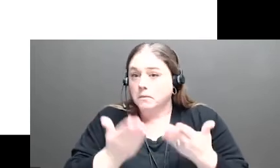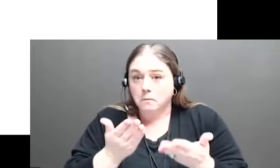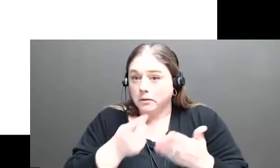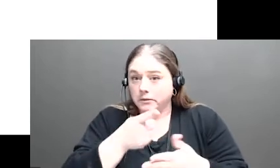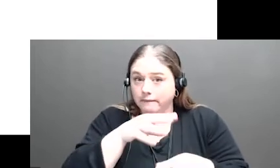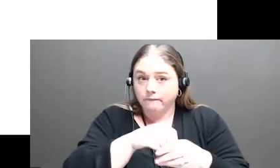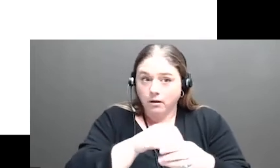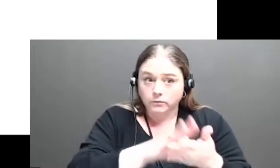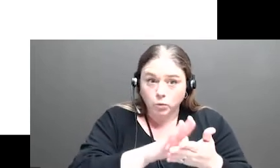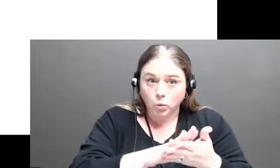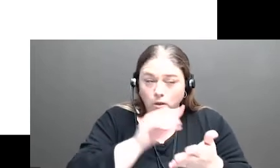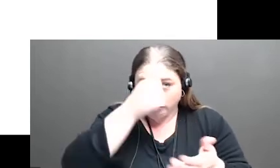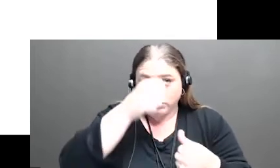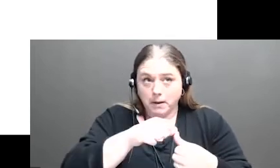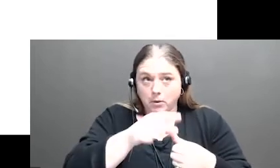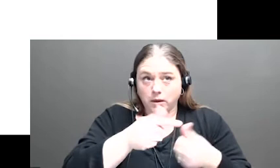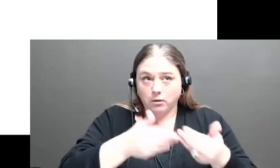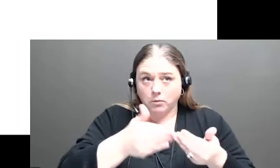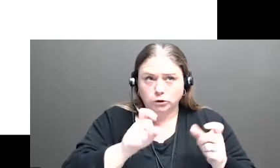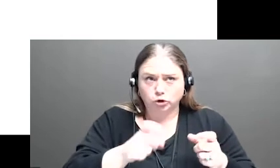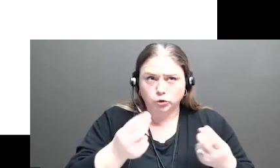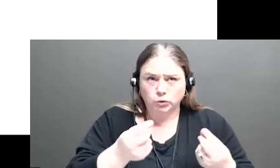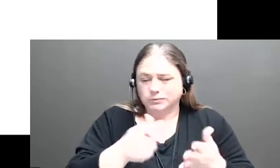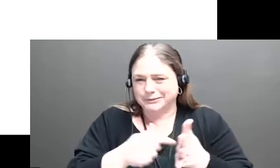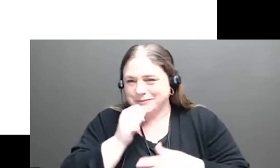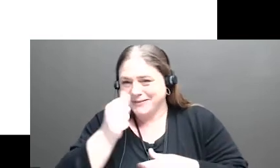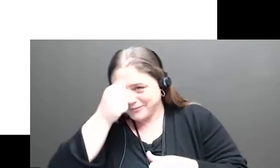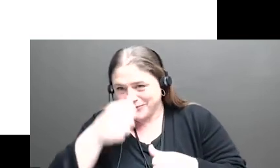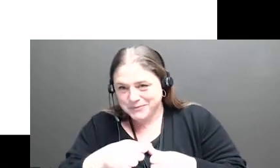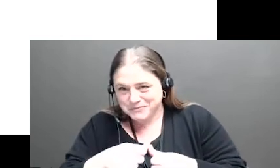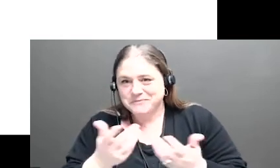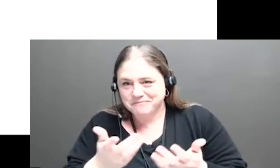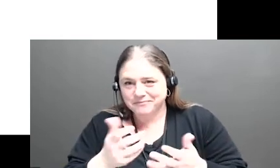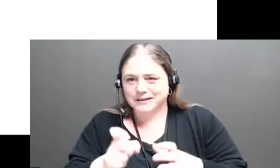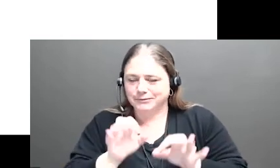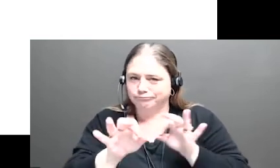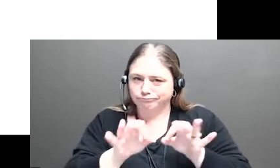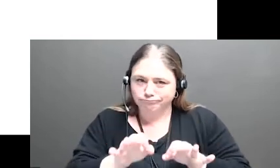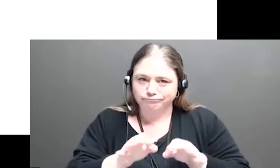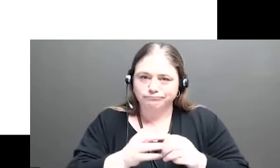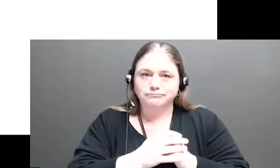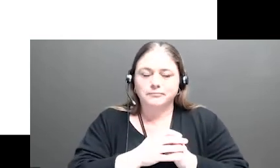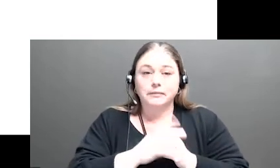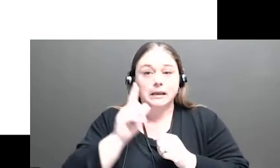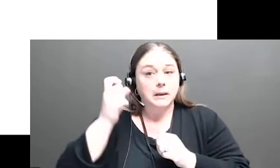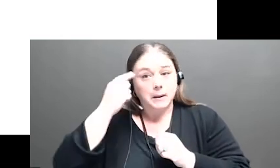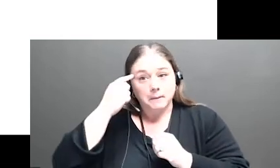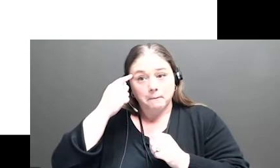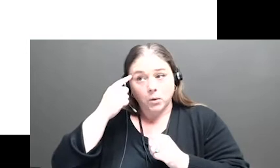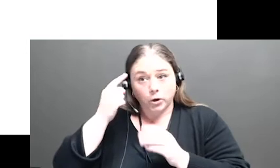or remember it from school, which is usually not. There is an equal emphasis on employer awareness here and confidence